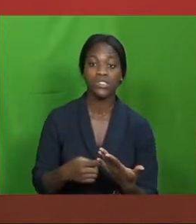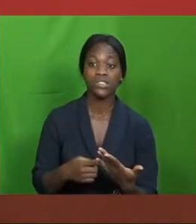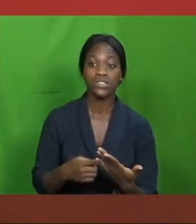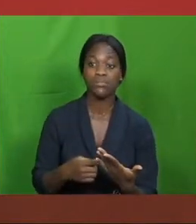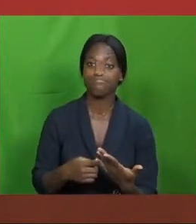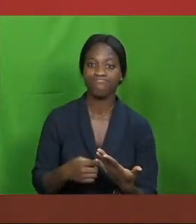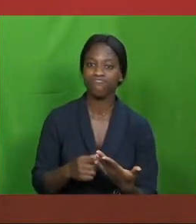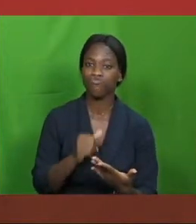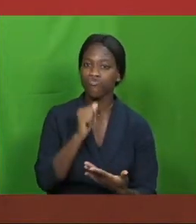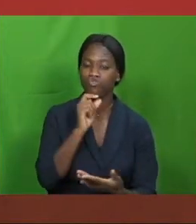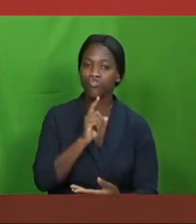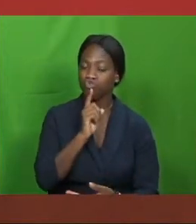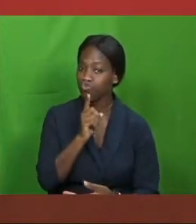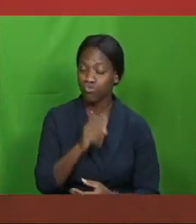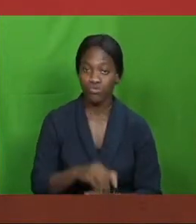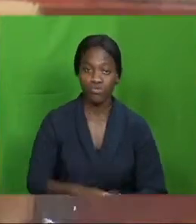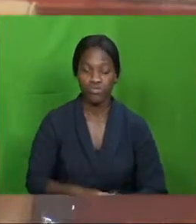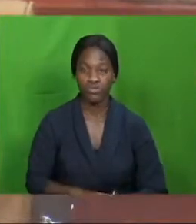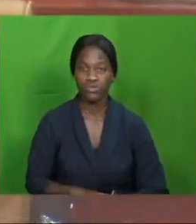false dichotomy.